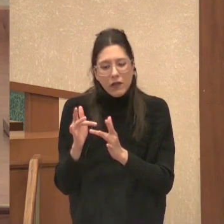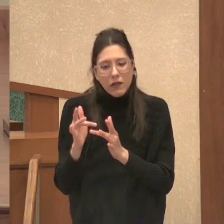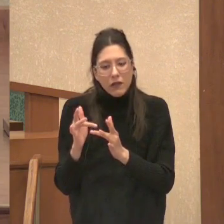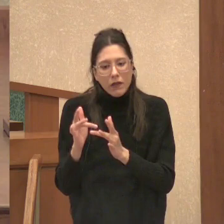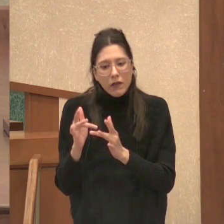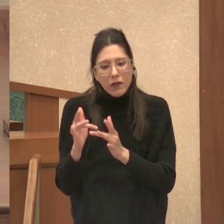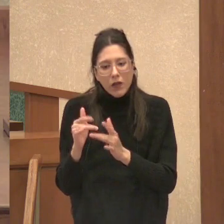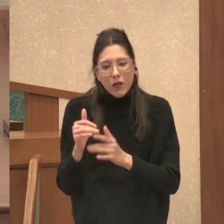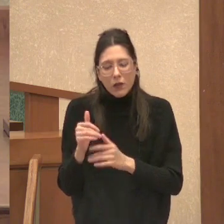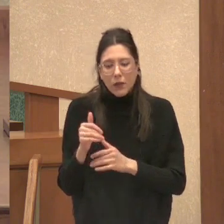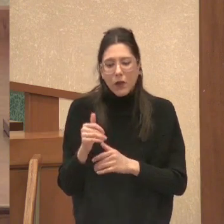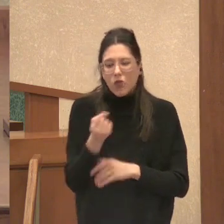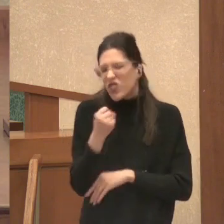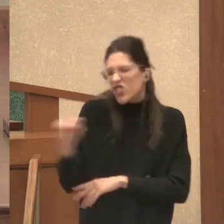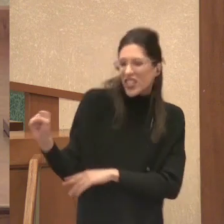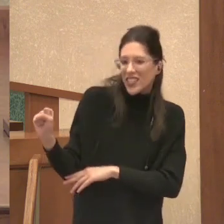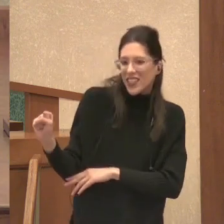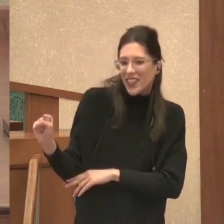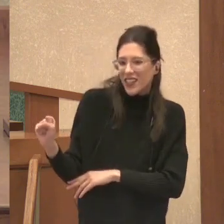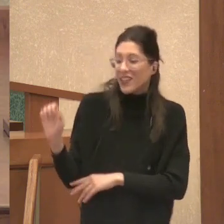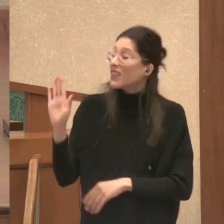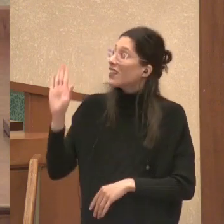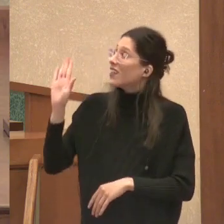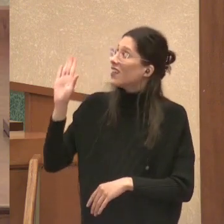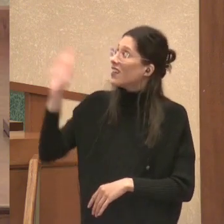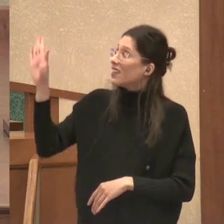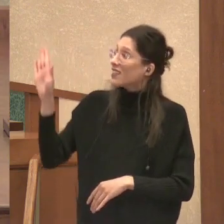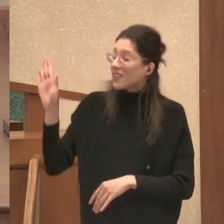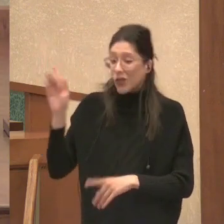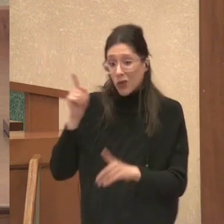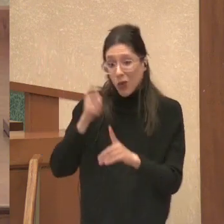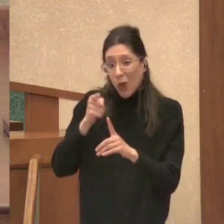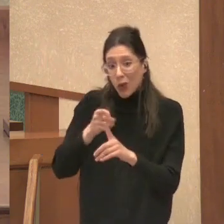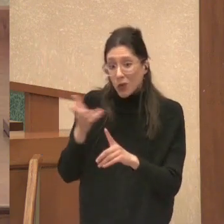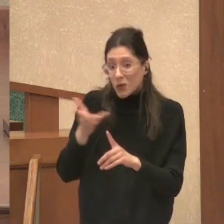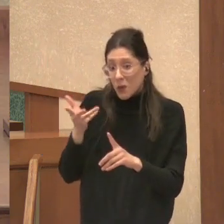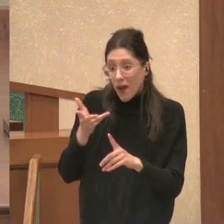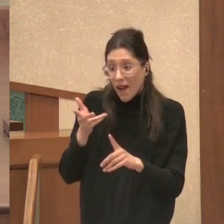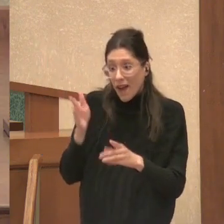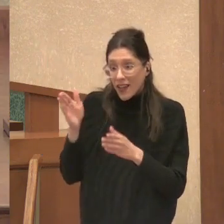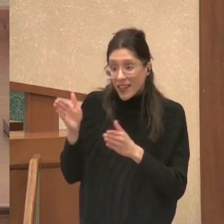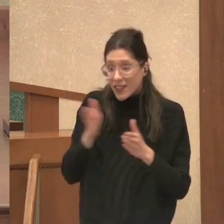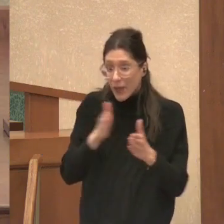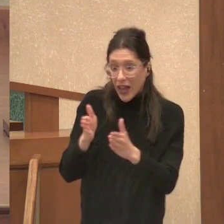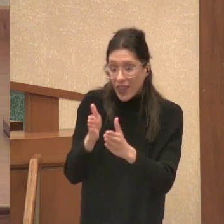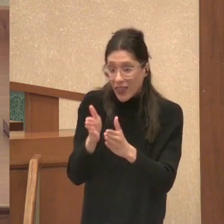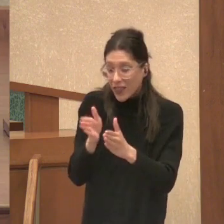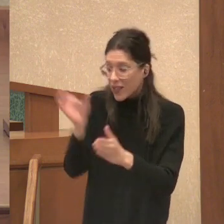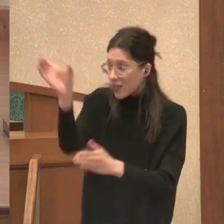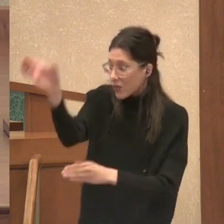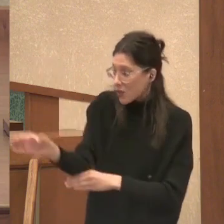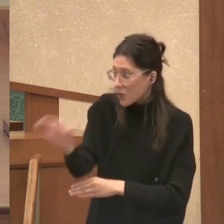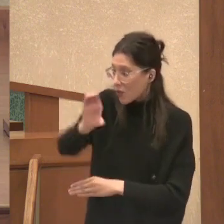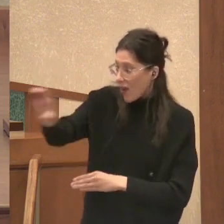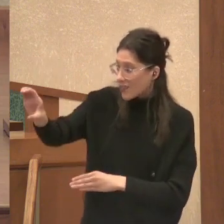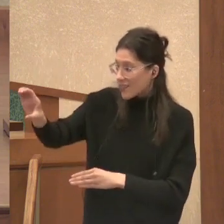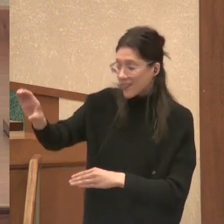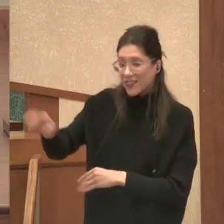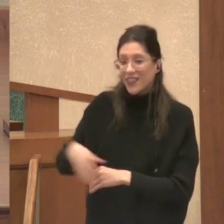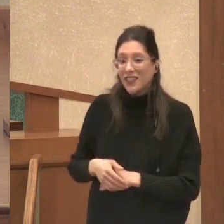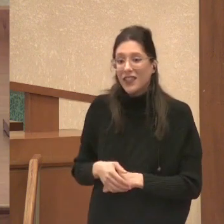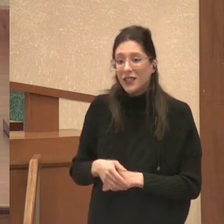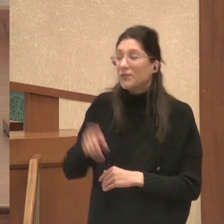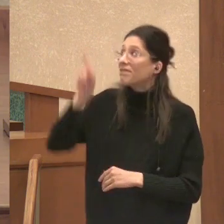ministry, his direction was set on a path that would lead to the cross.